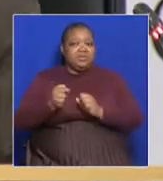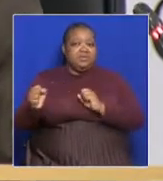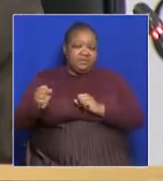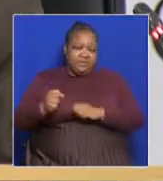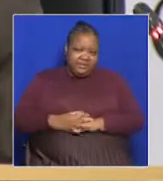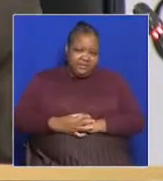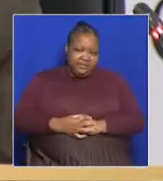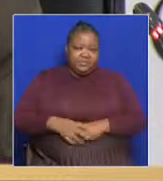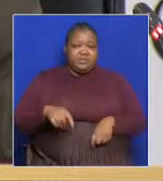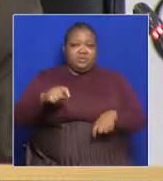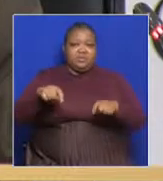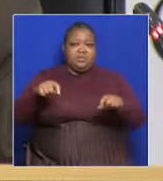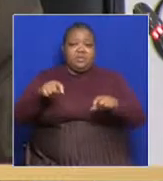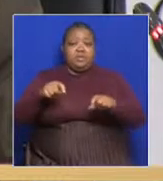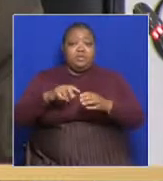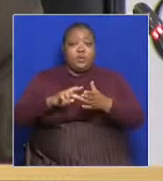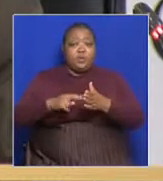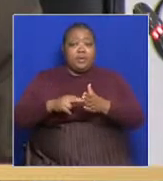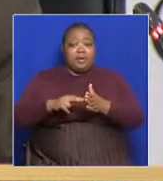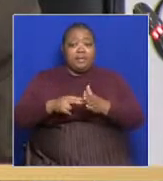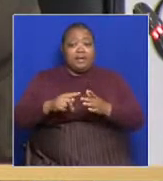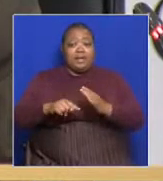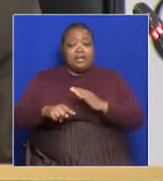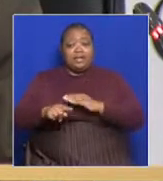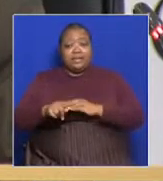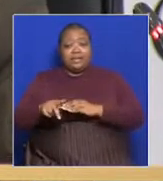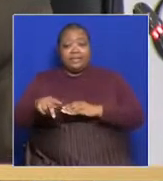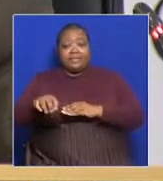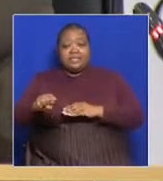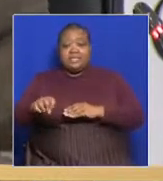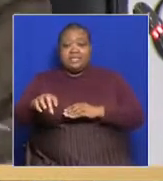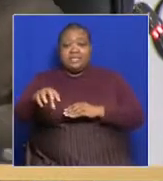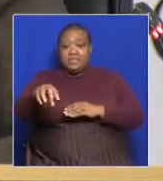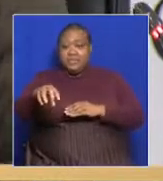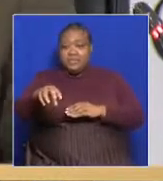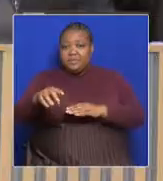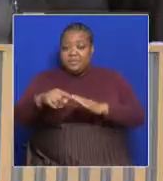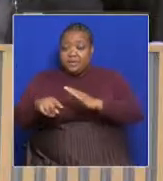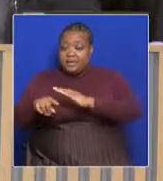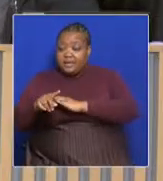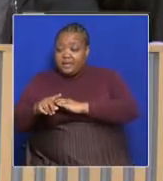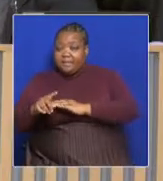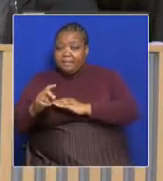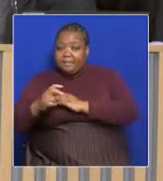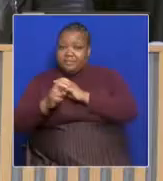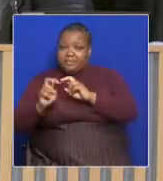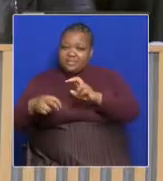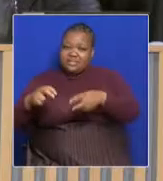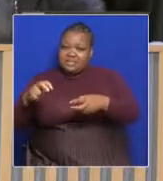to break into Port Shepstone. Not at all. Thank you. Yes. Thank you, Commissioner.